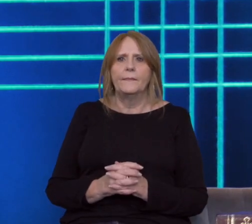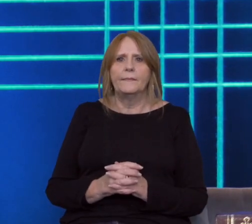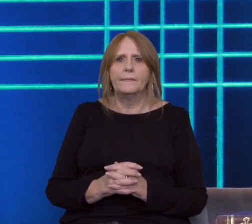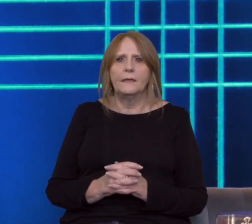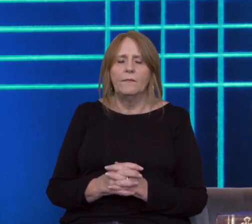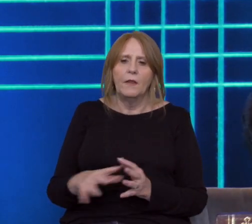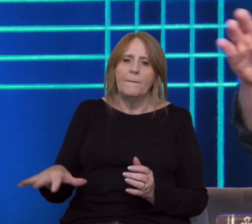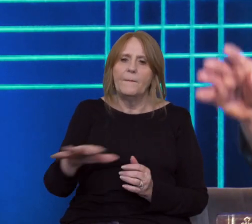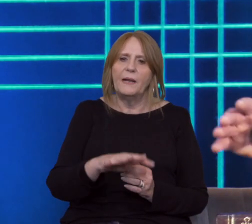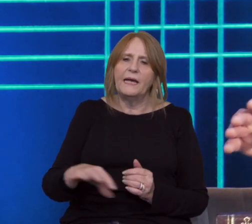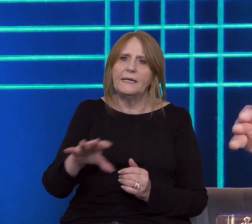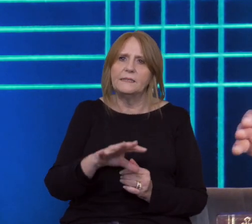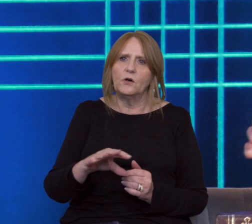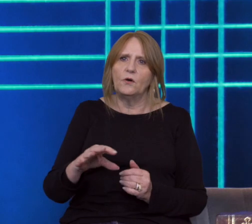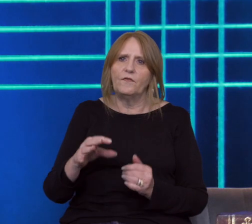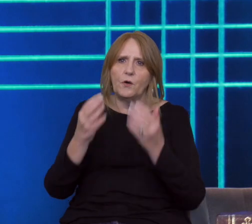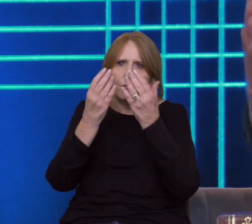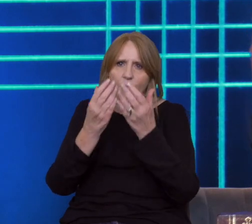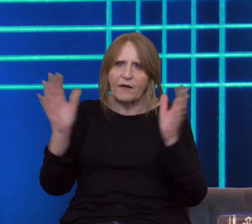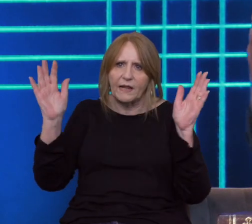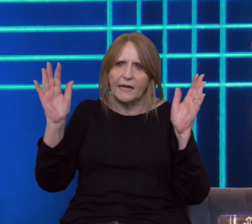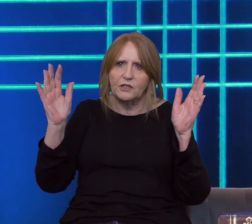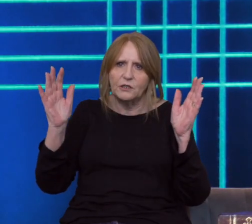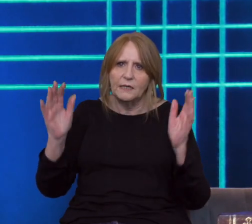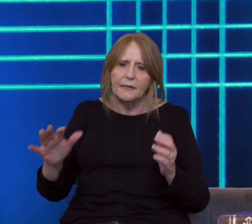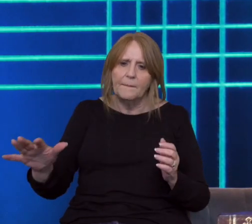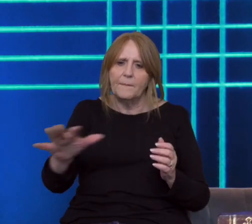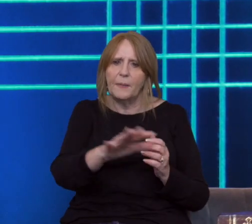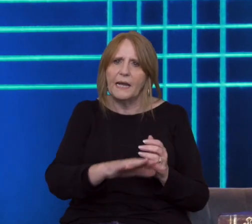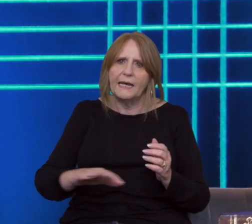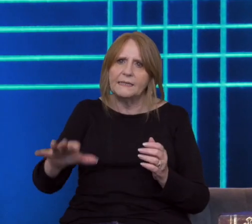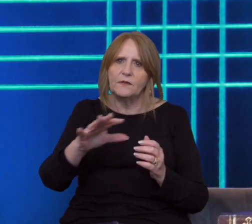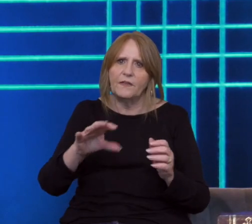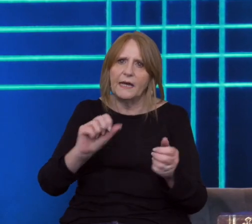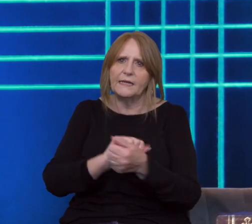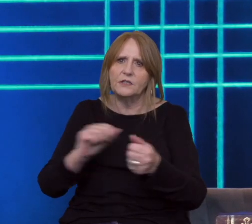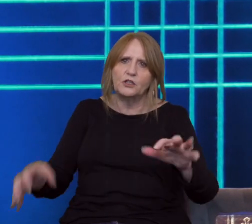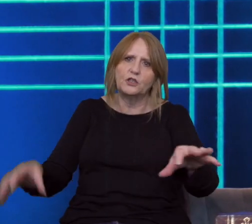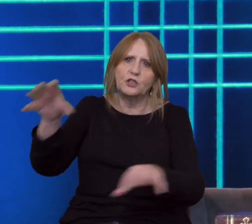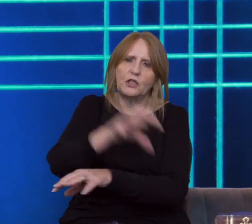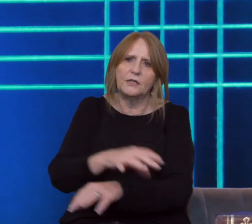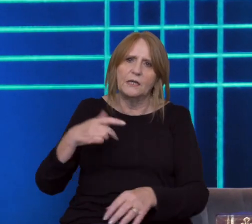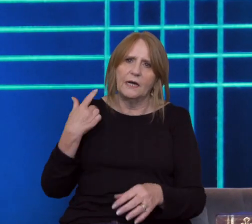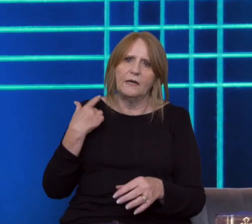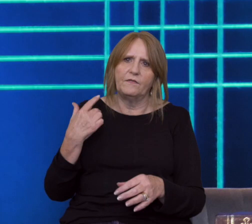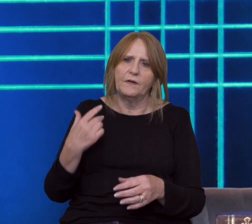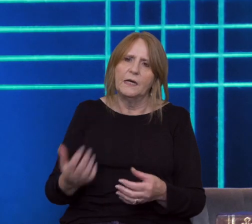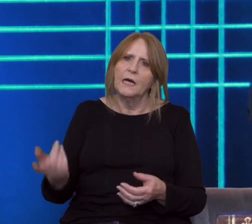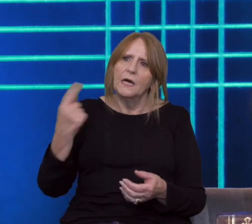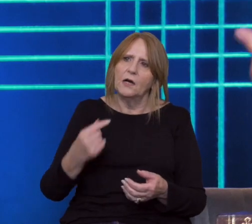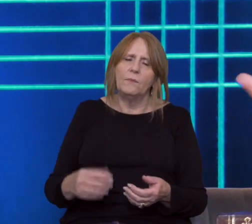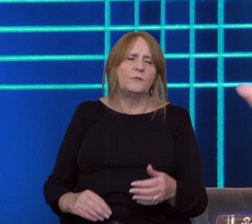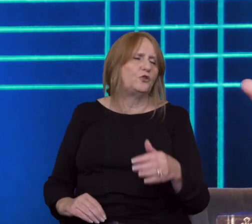the place of the exchanged life, comes total gratitude and surrender. We give up